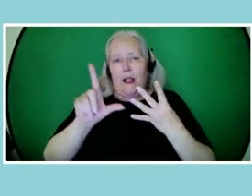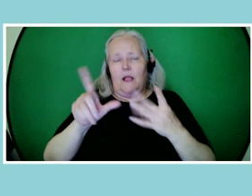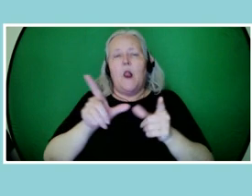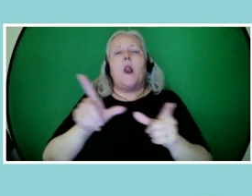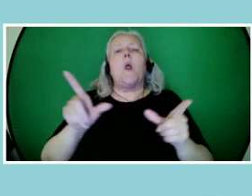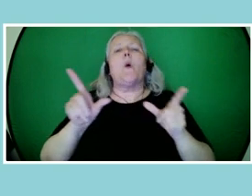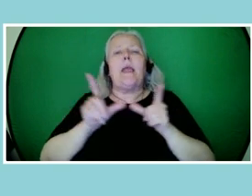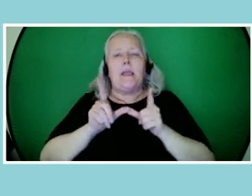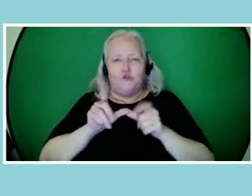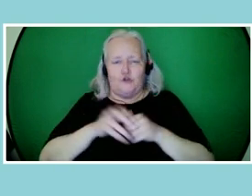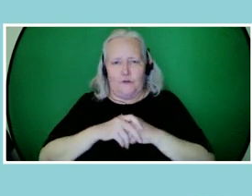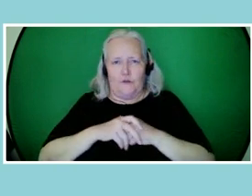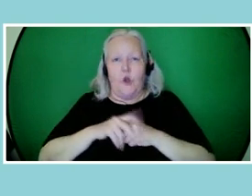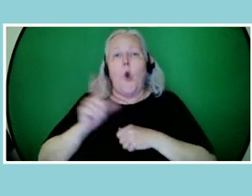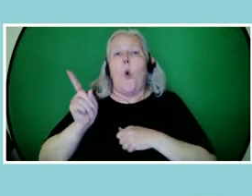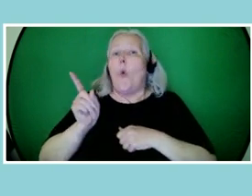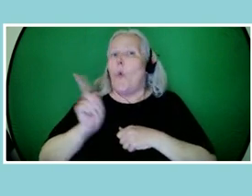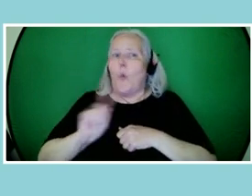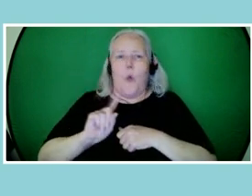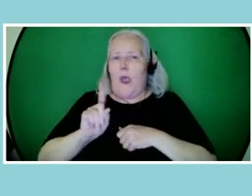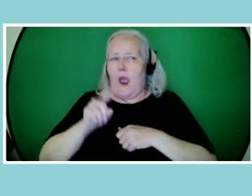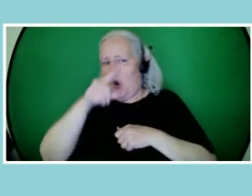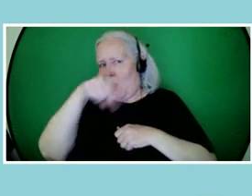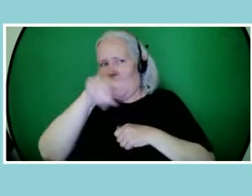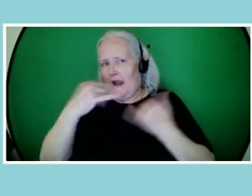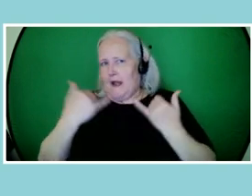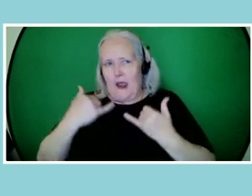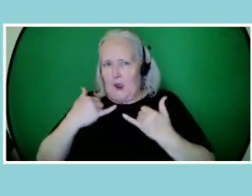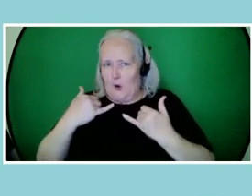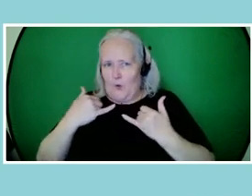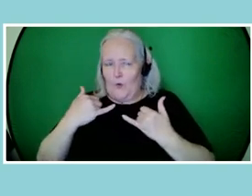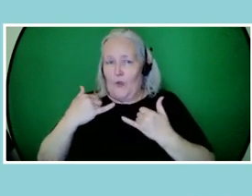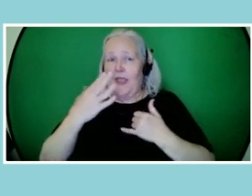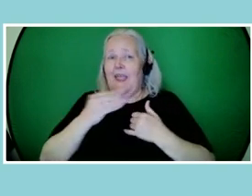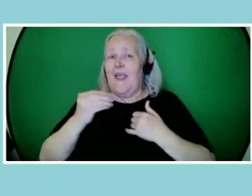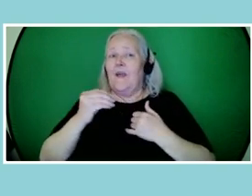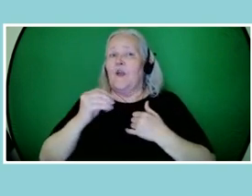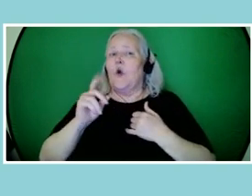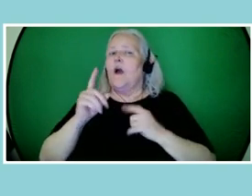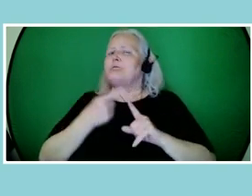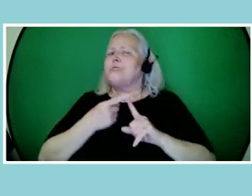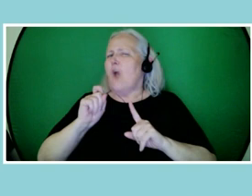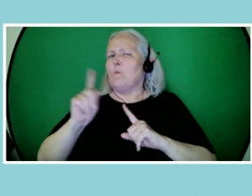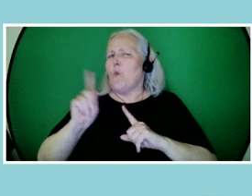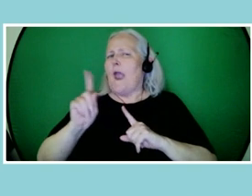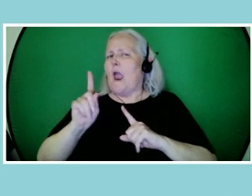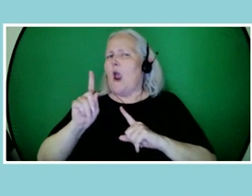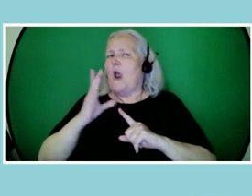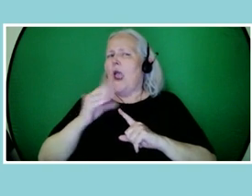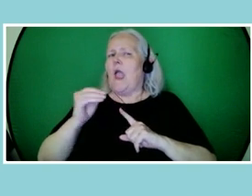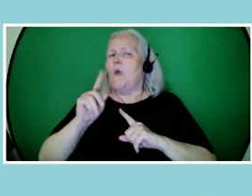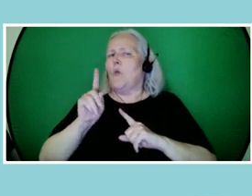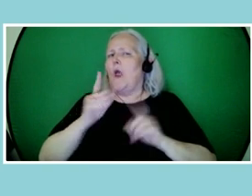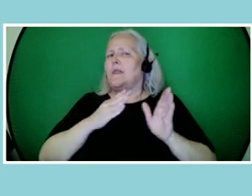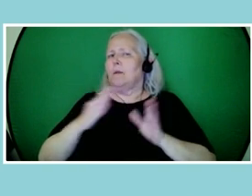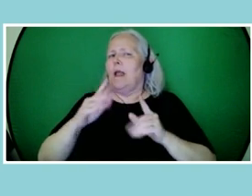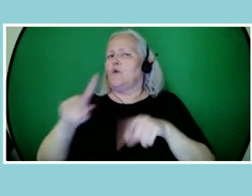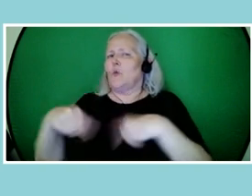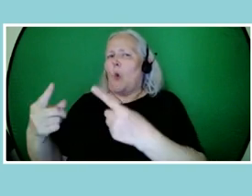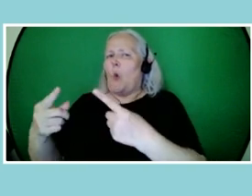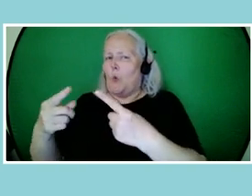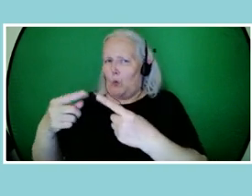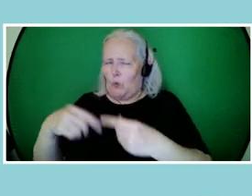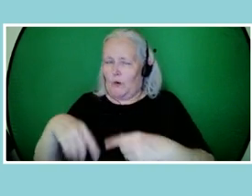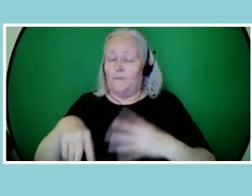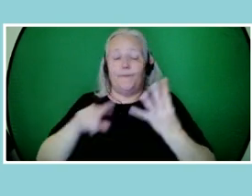are the agitators right now? And if possible, where did they come from and where are they going? And